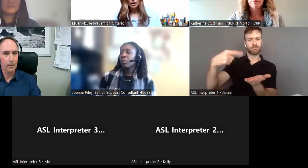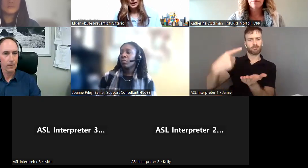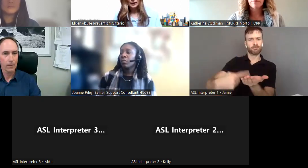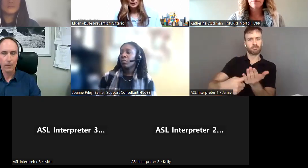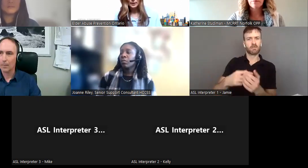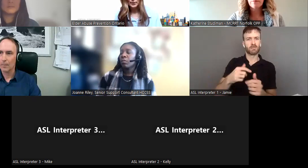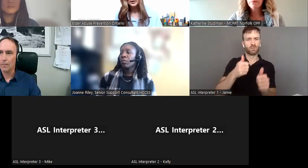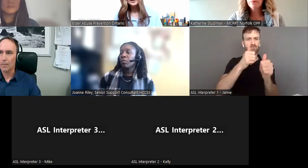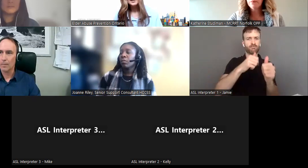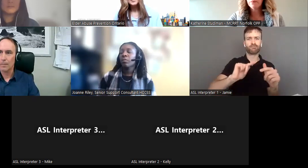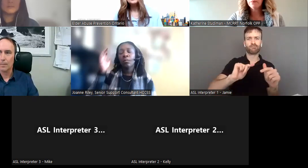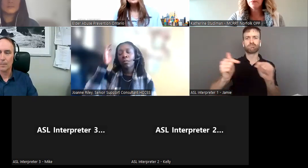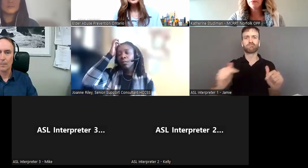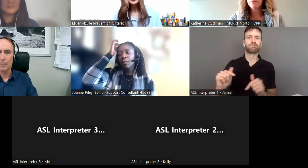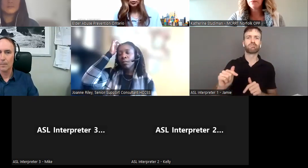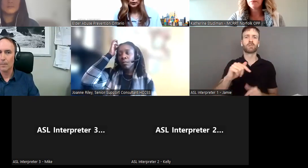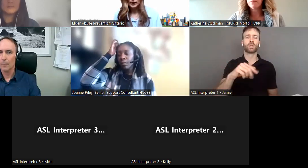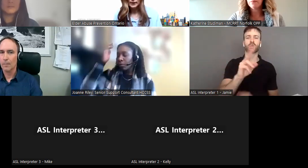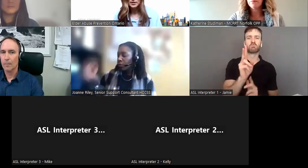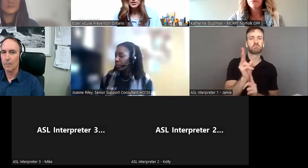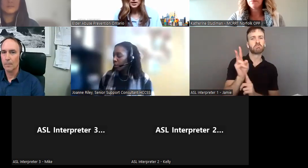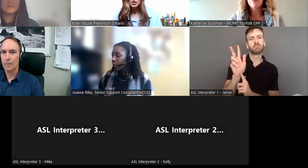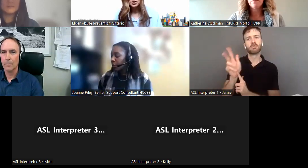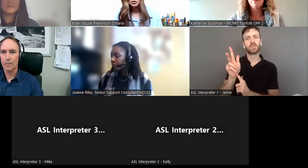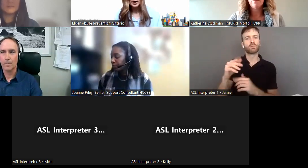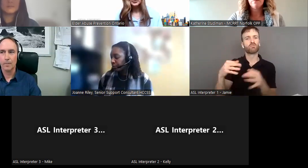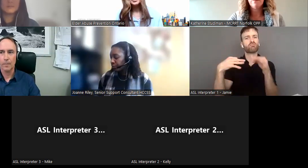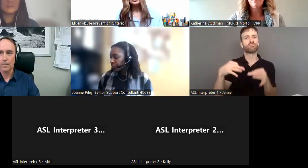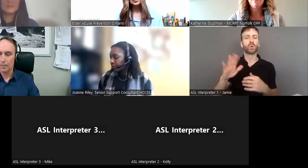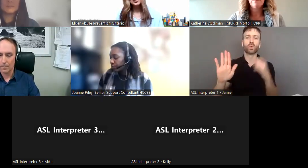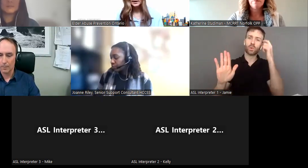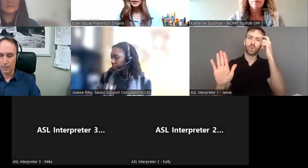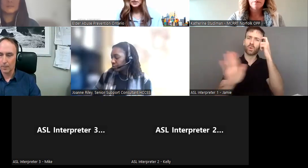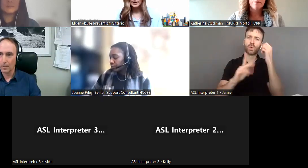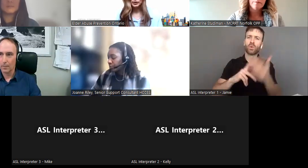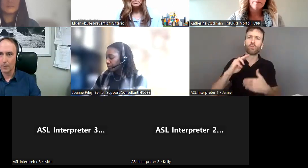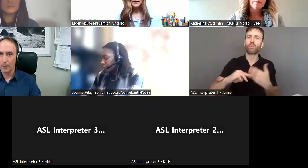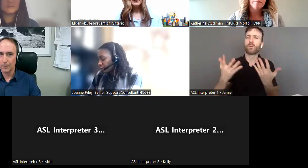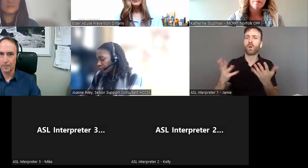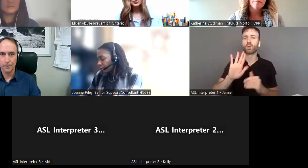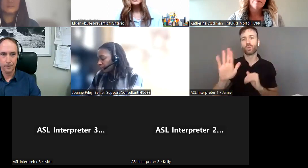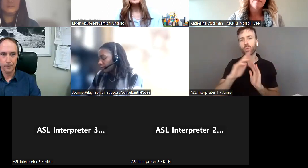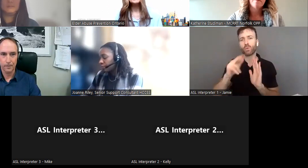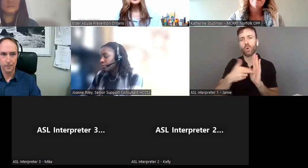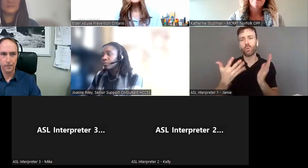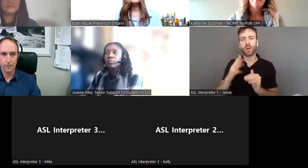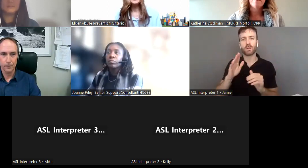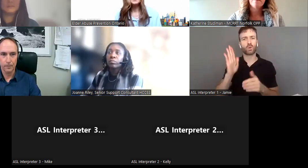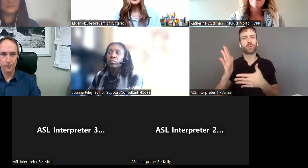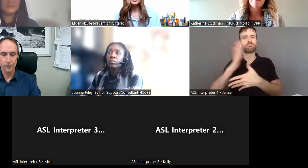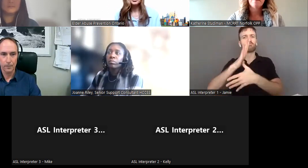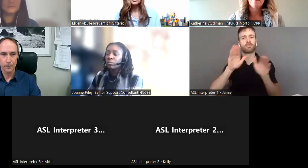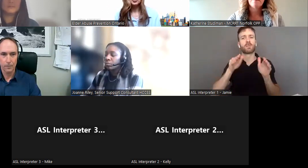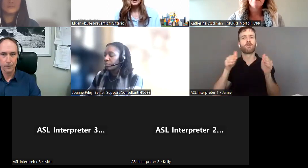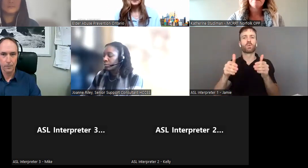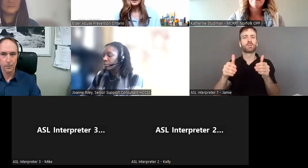minutes, just talking a little bit about what your program is. Just describe what the role is and what the main focus of your